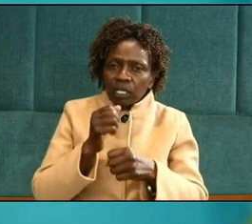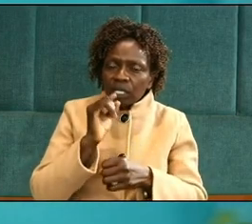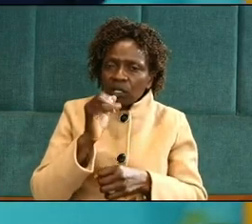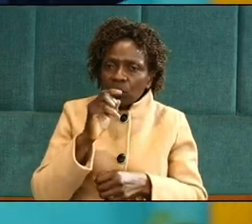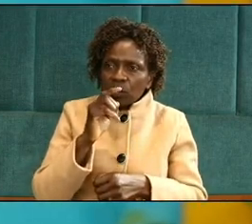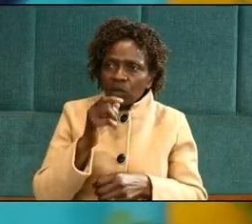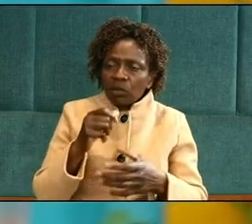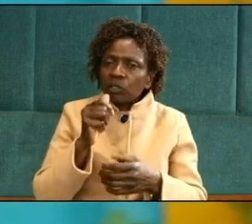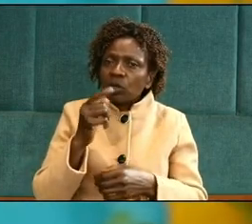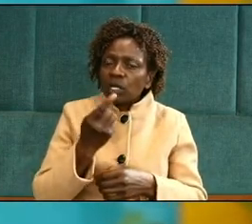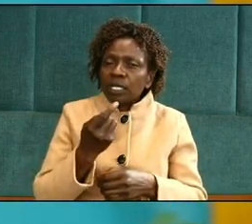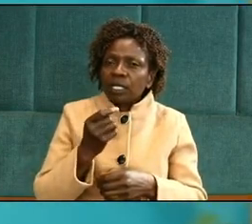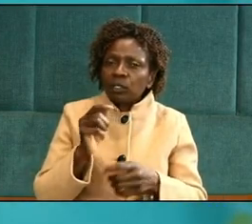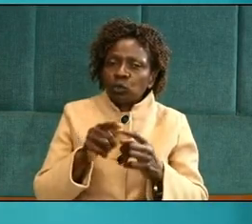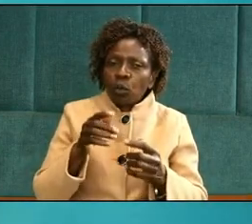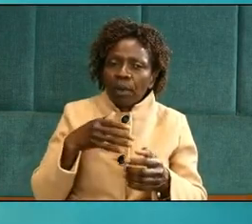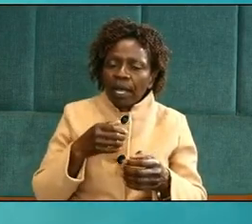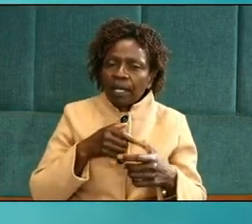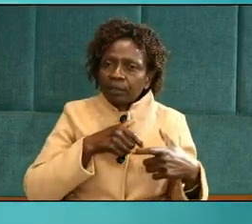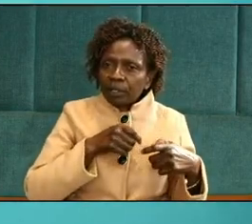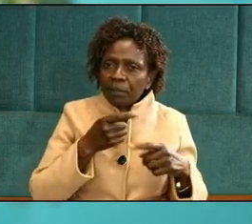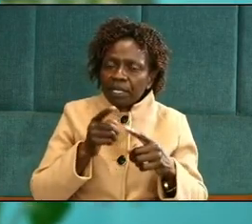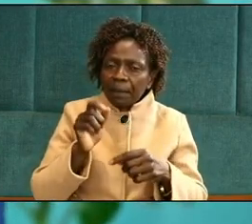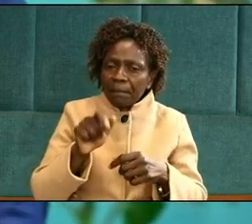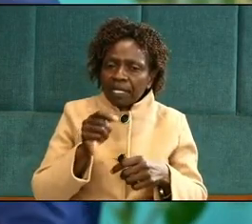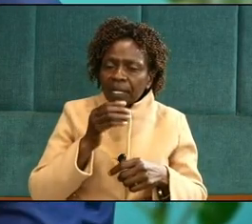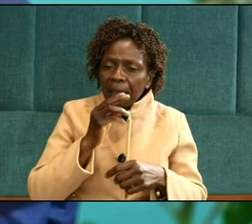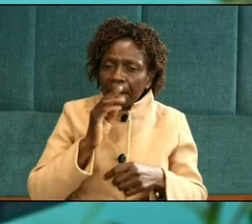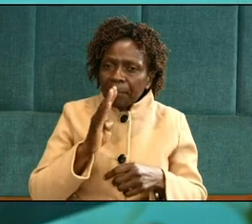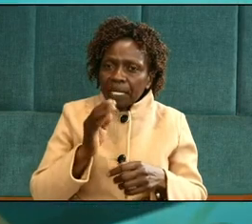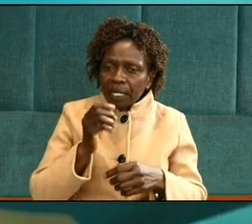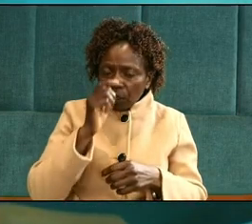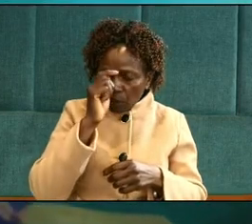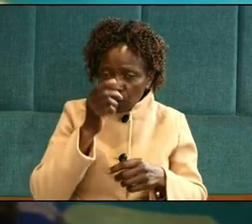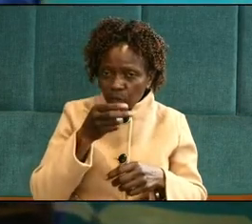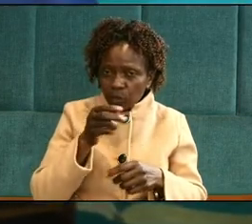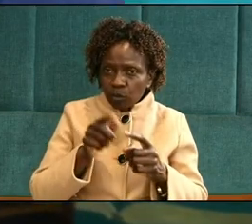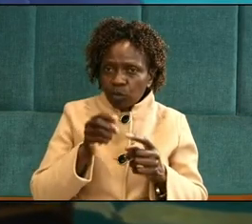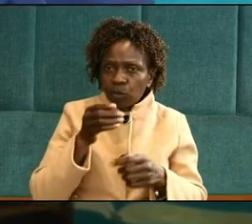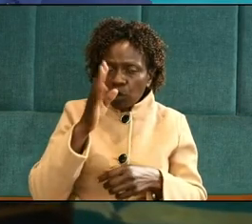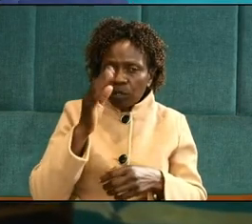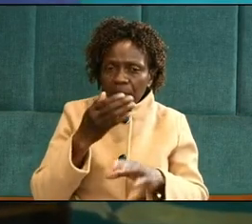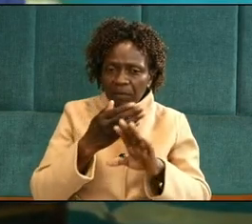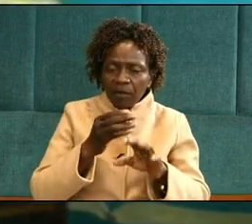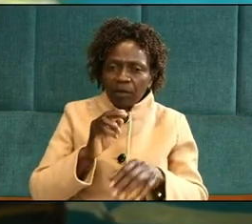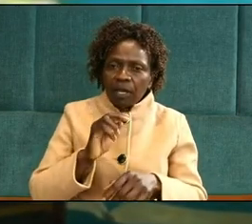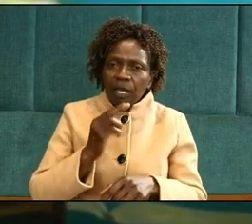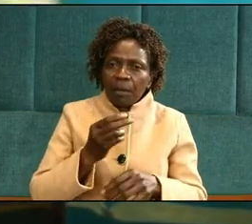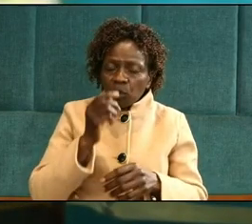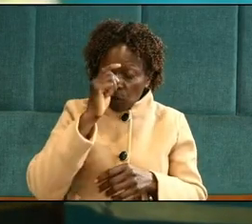owed to my spouse, rather, I must be loyal to God before I become loyal to my what? To my